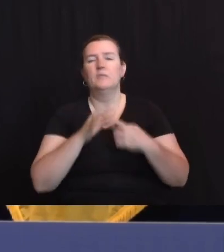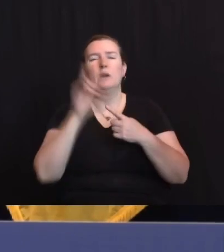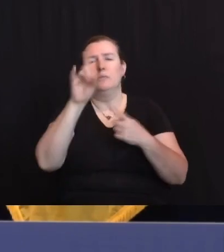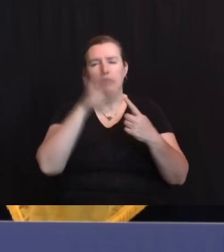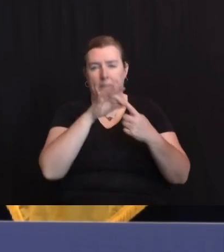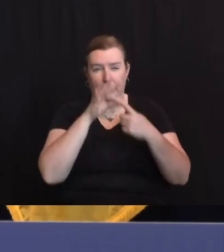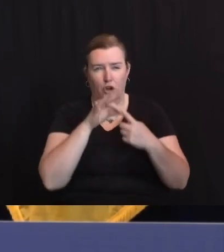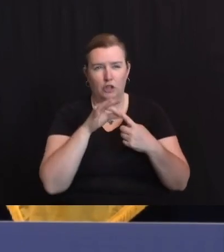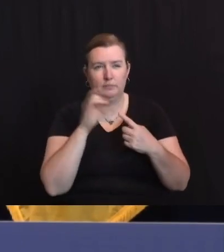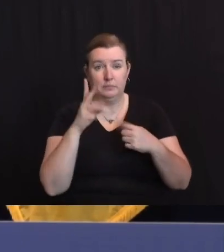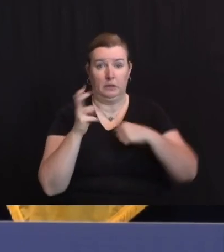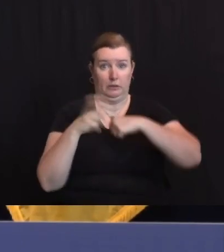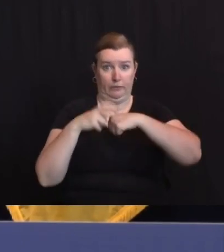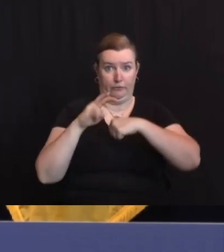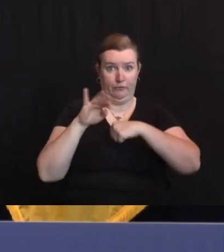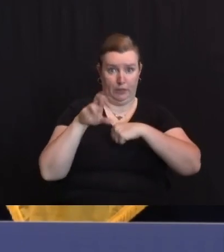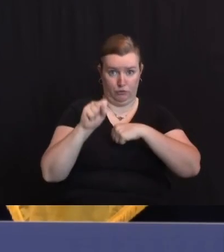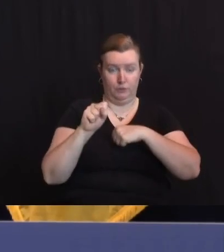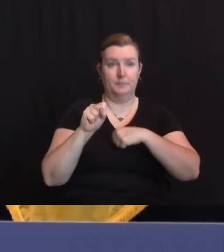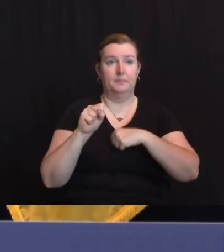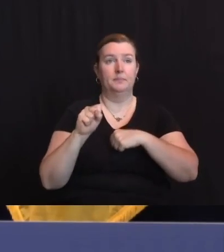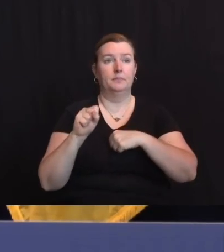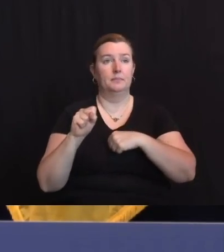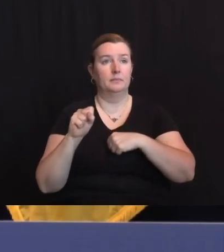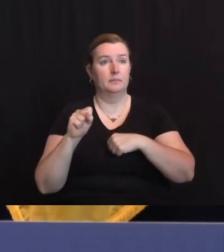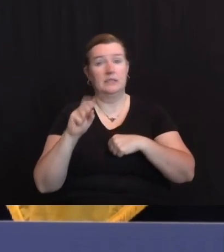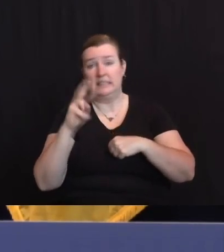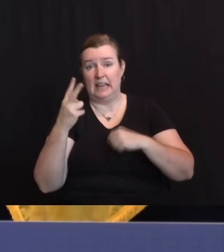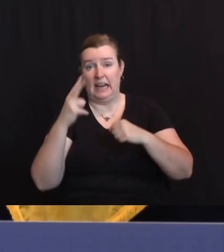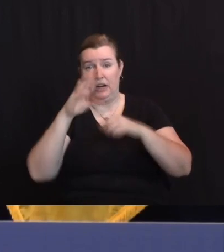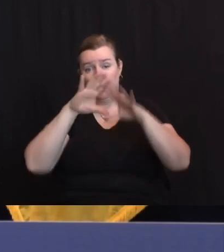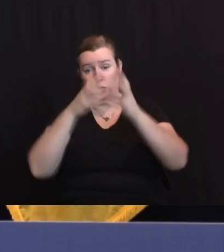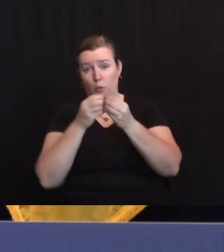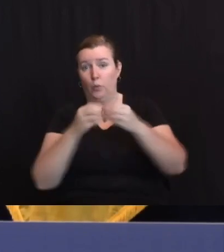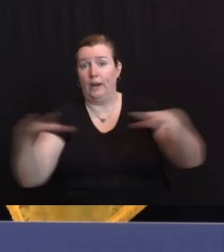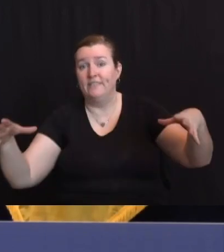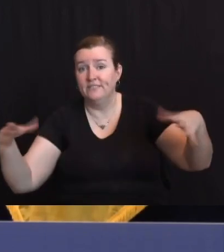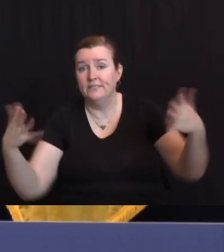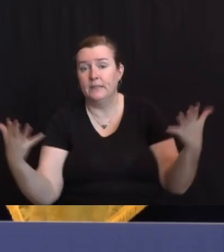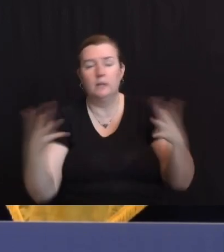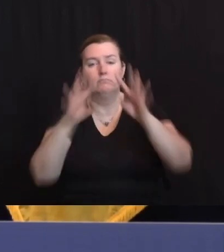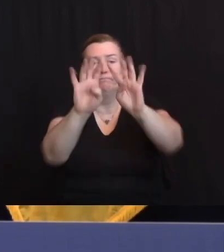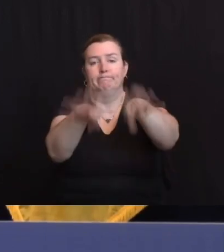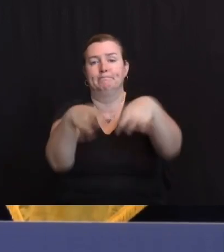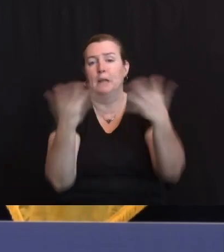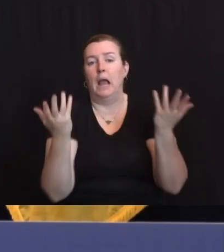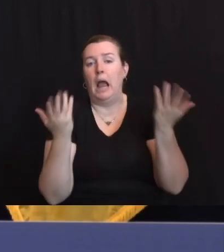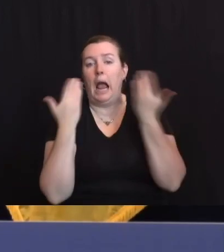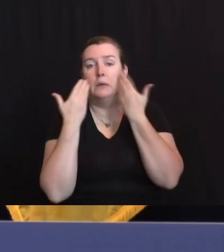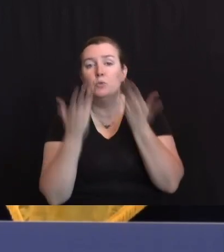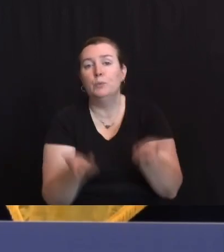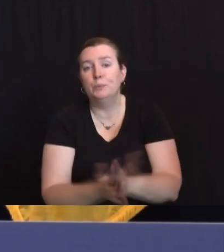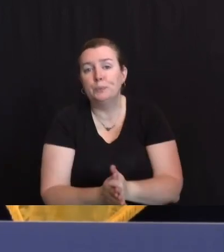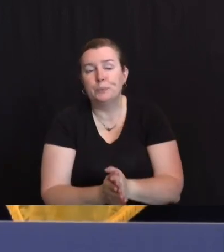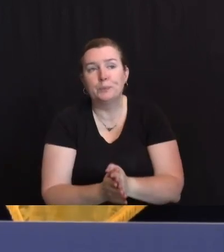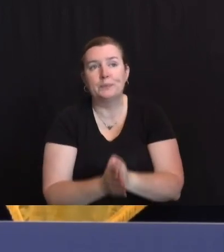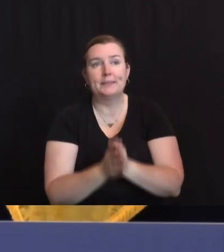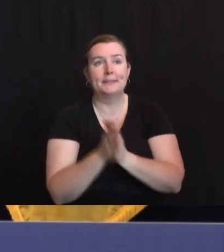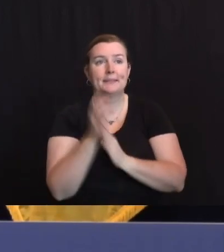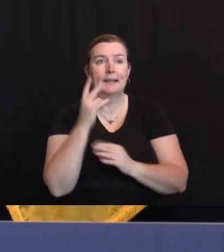does in its own in terms of a second wave, et cetera. I only saw the headlines,